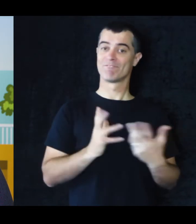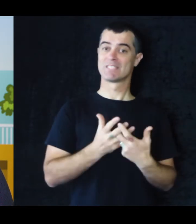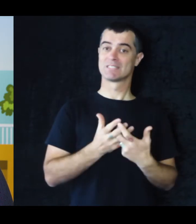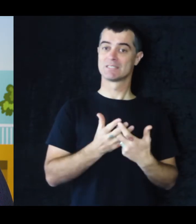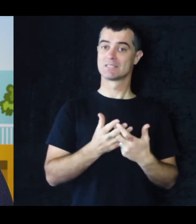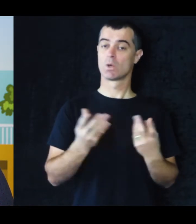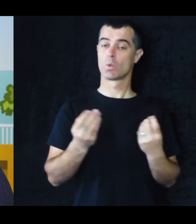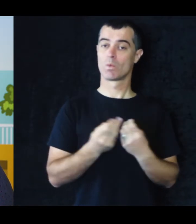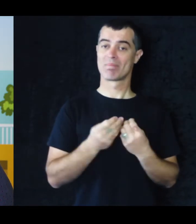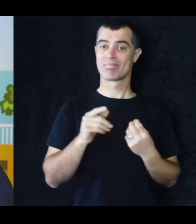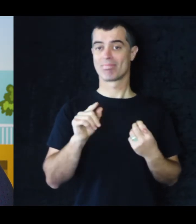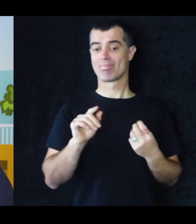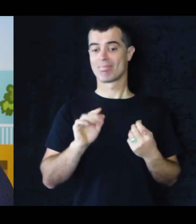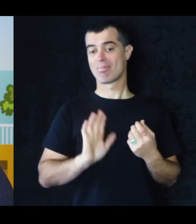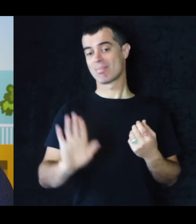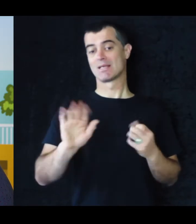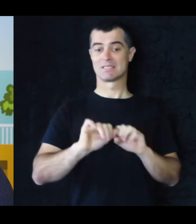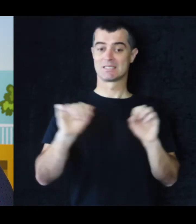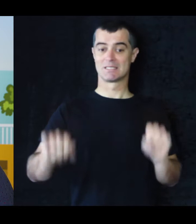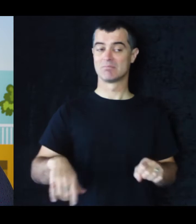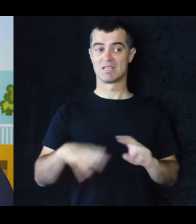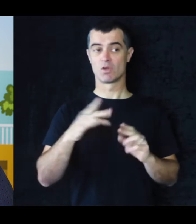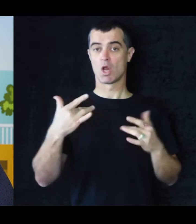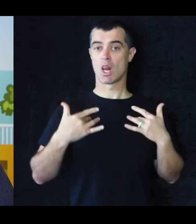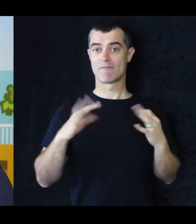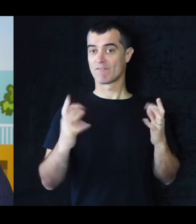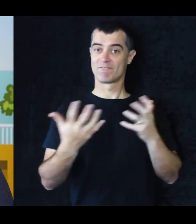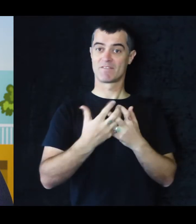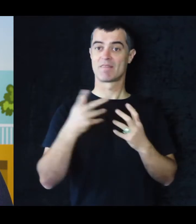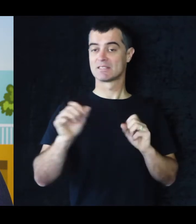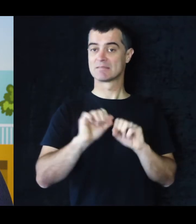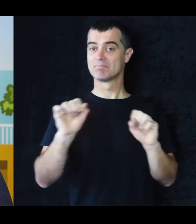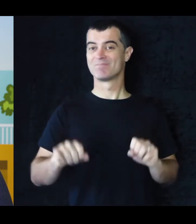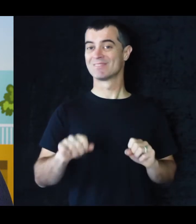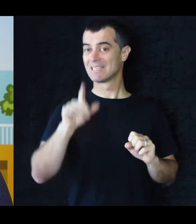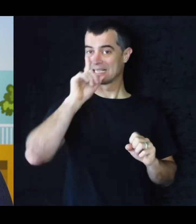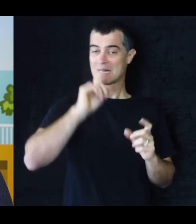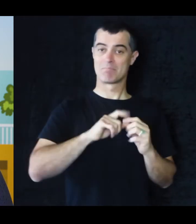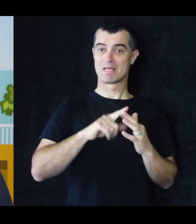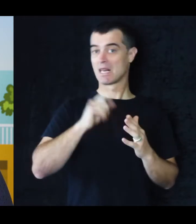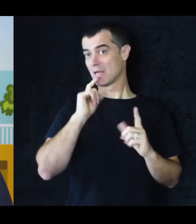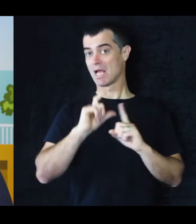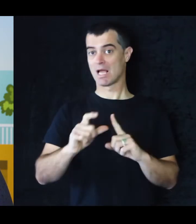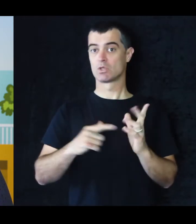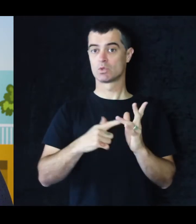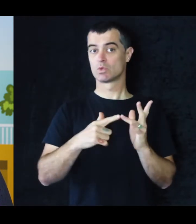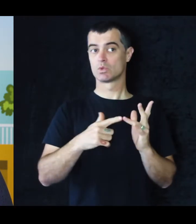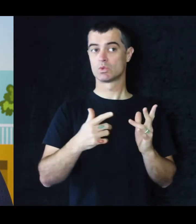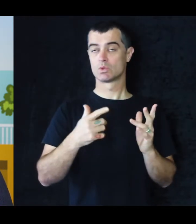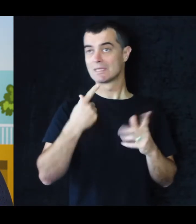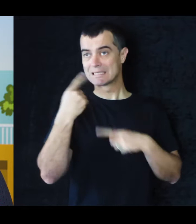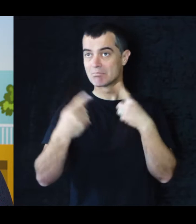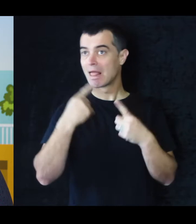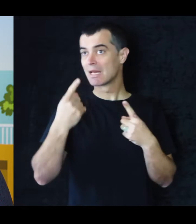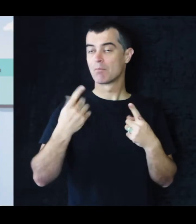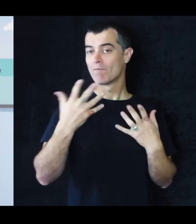fit within the way it's set up, if your life doesn't fit in with the way it's set up, it can be a little bit difficult to get that information